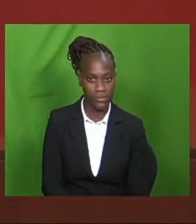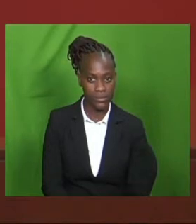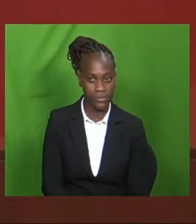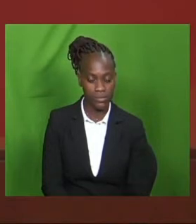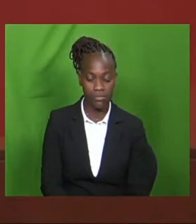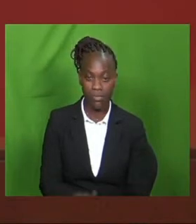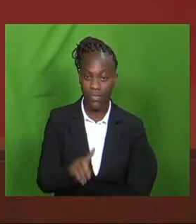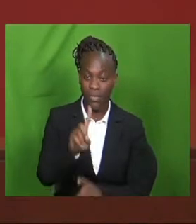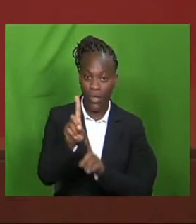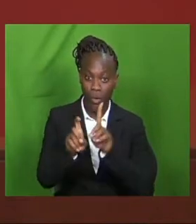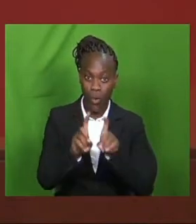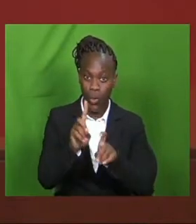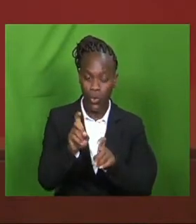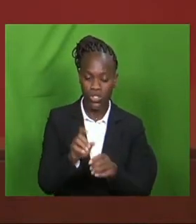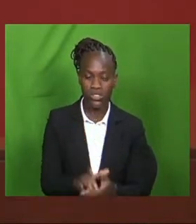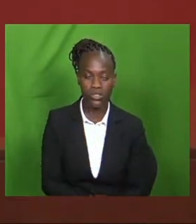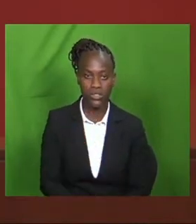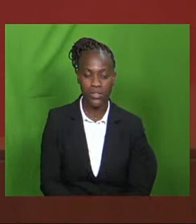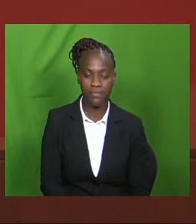Questions.